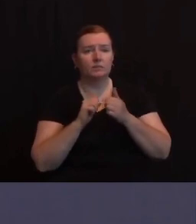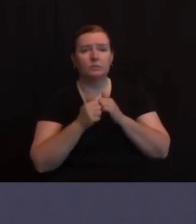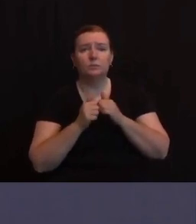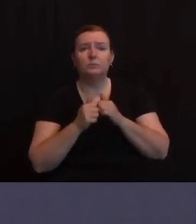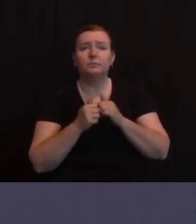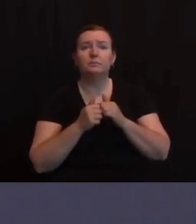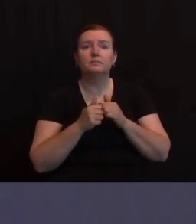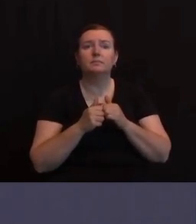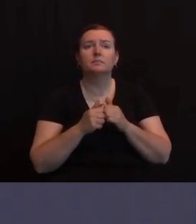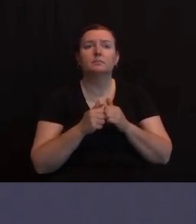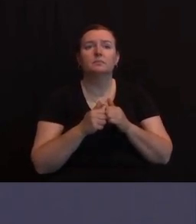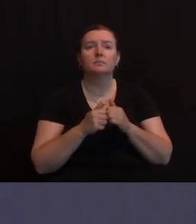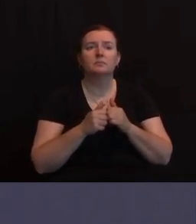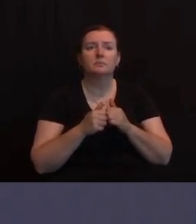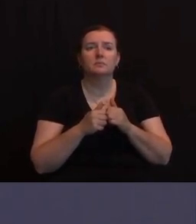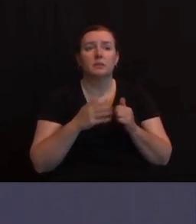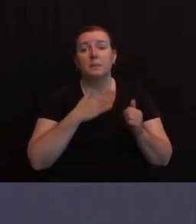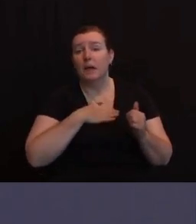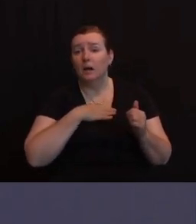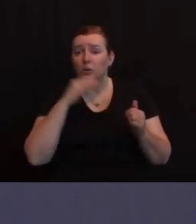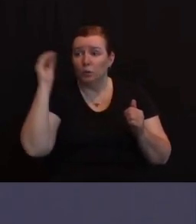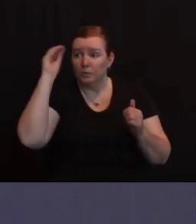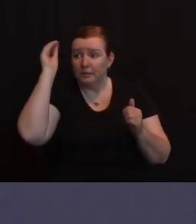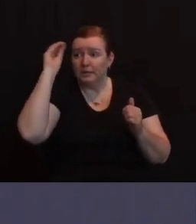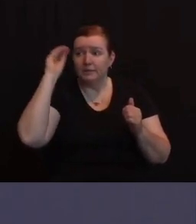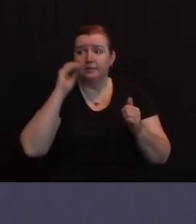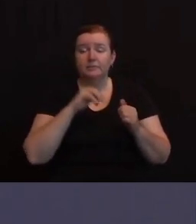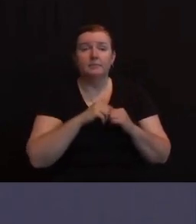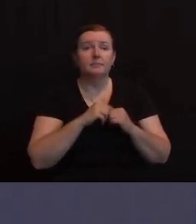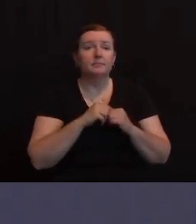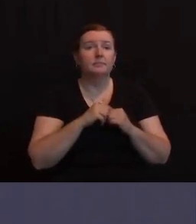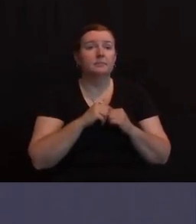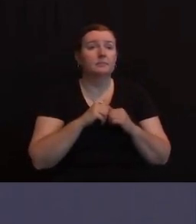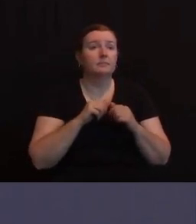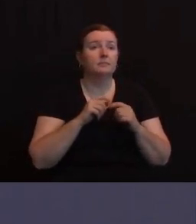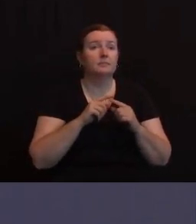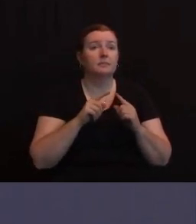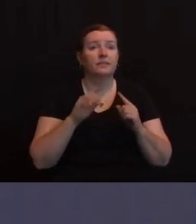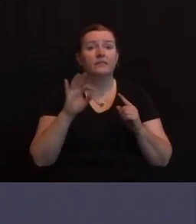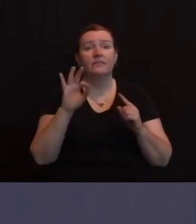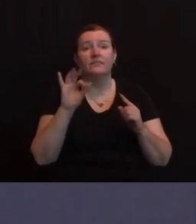my humble opinion, have been, do you have fans or not? And we've made the